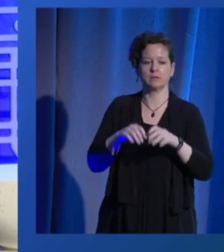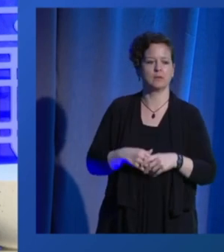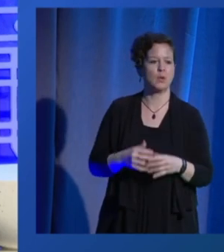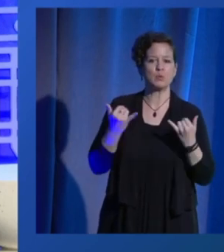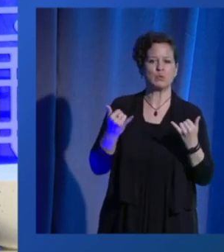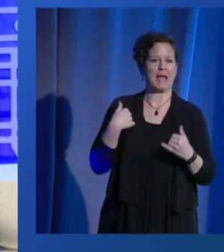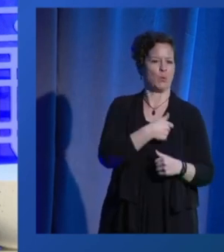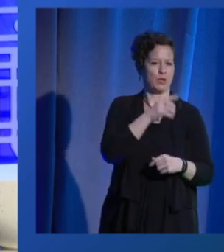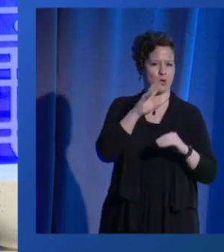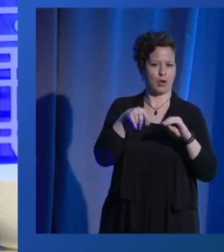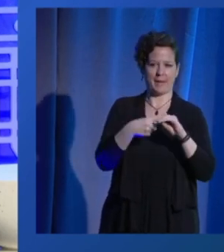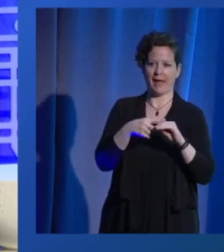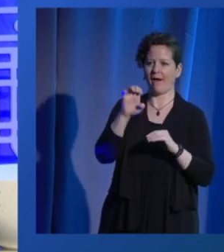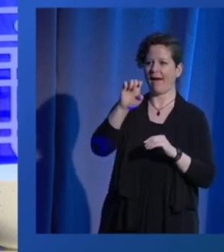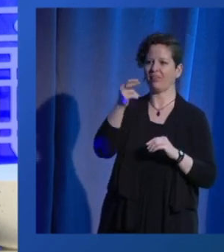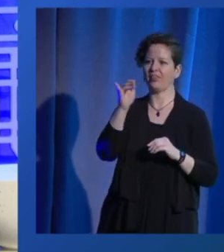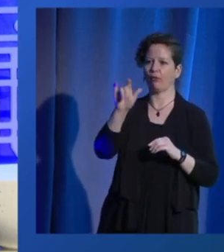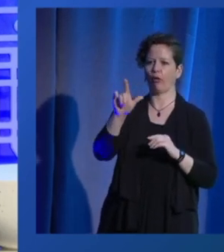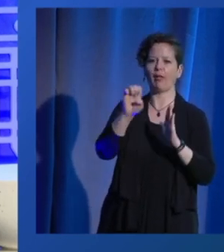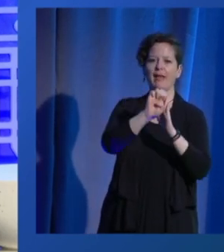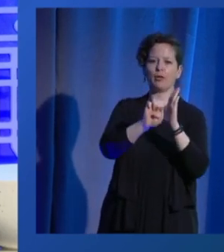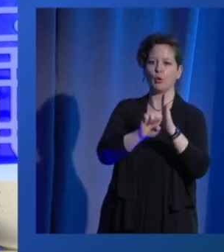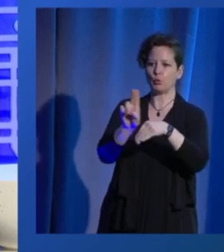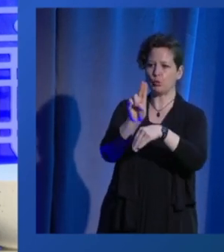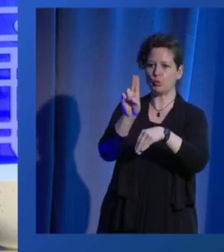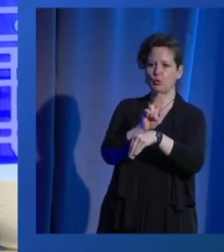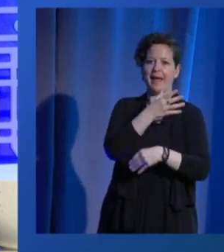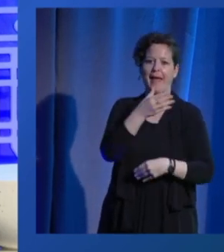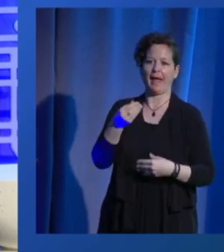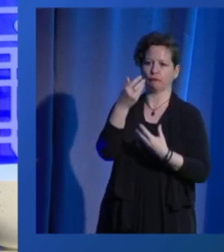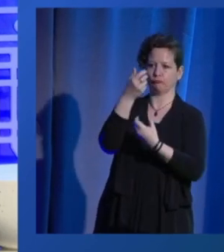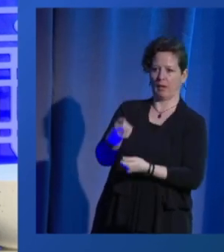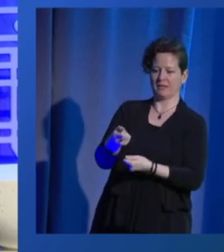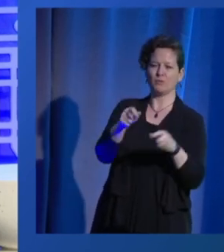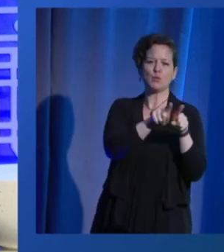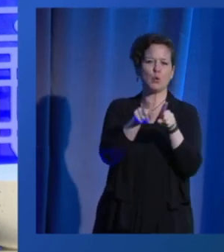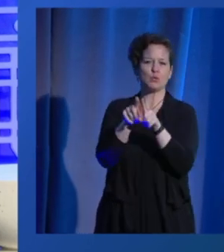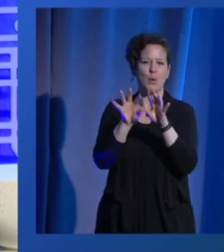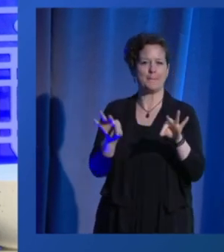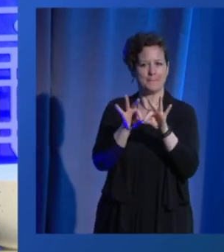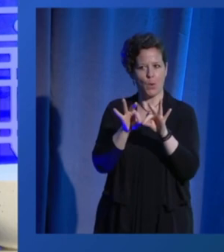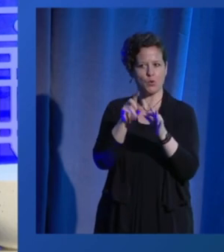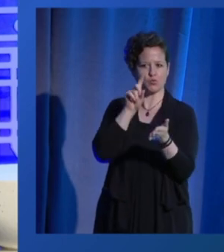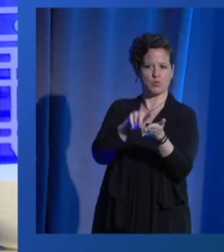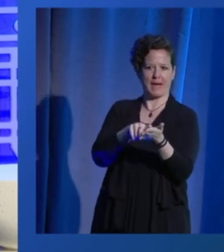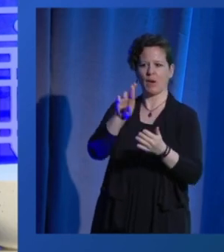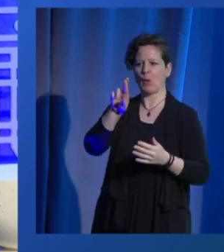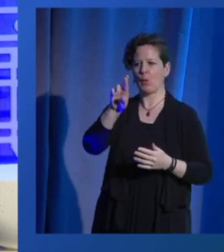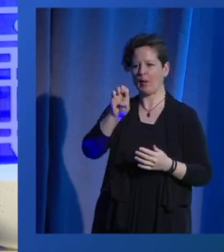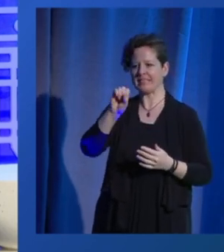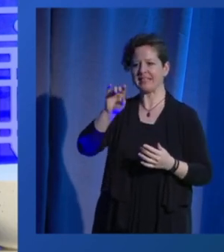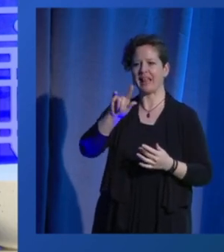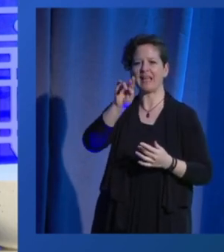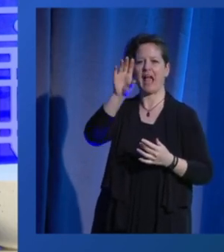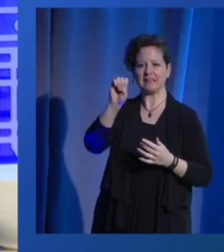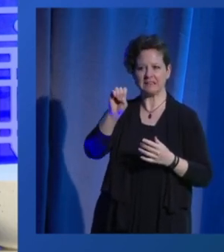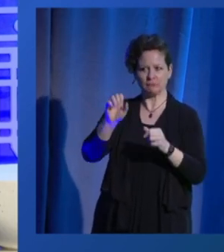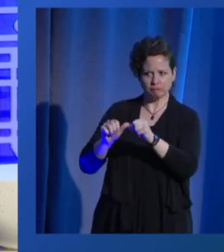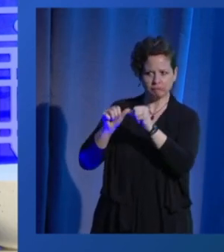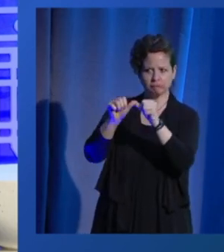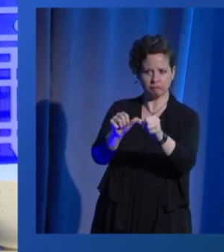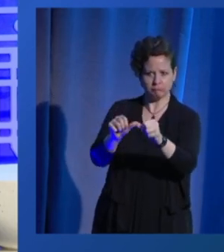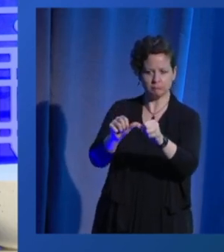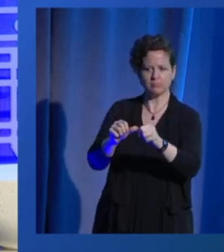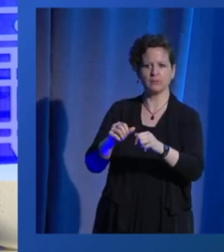today was ethical use trust and along the way I think one of the other pieces that we need to touch on Is Res I ILY we're telling our war Fighters that they're going to have